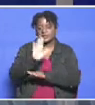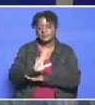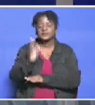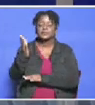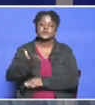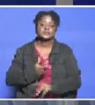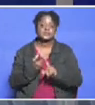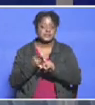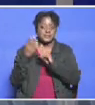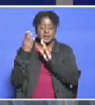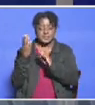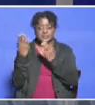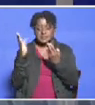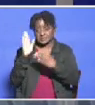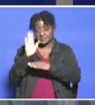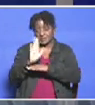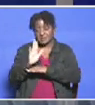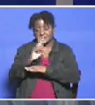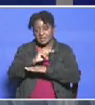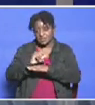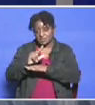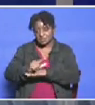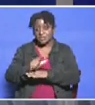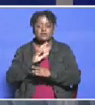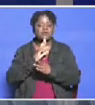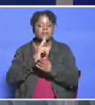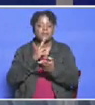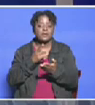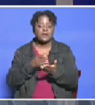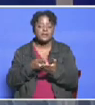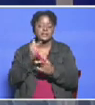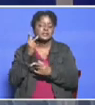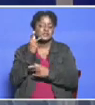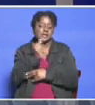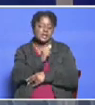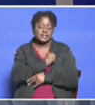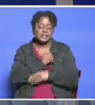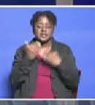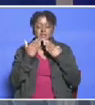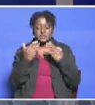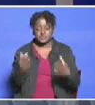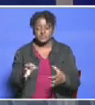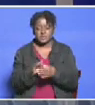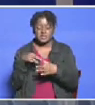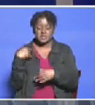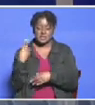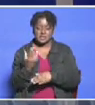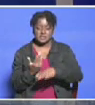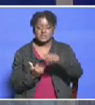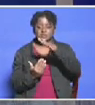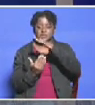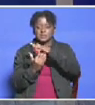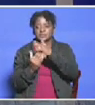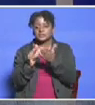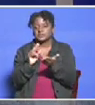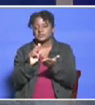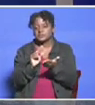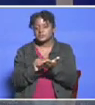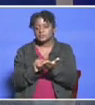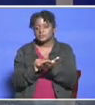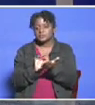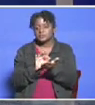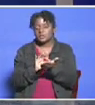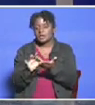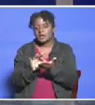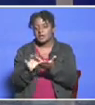welcome to the Bahamas Tonight, the National Report. I'm Keisha Adderley. Thanks so much for joining us. Topping the news tonight, chartered accountants